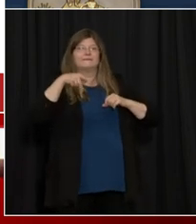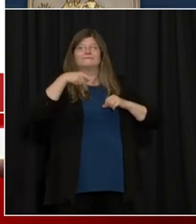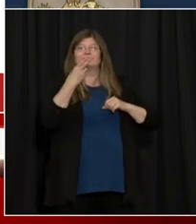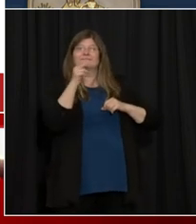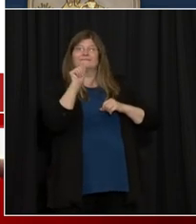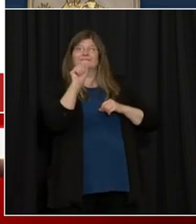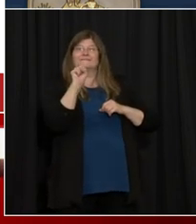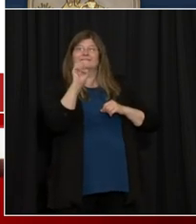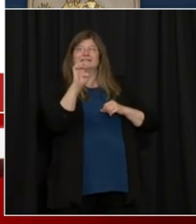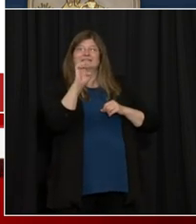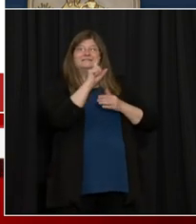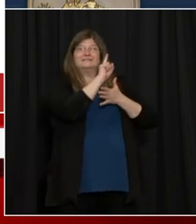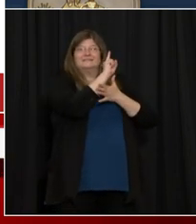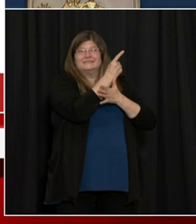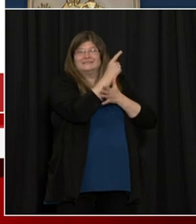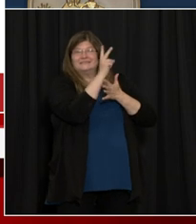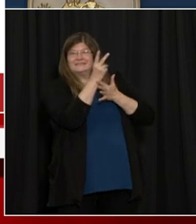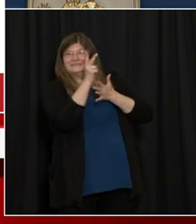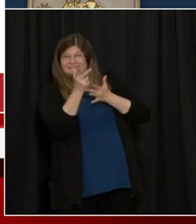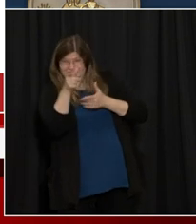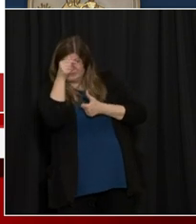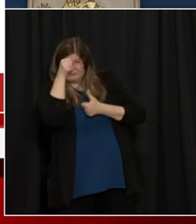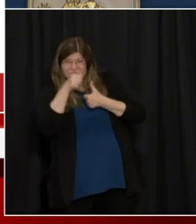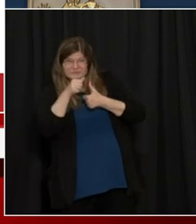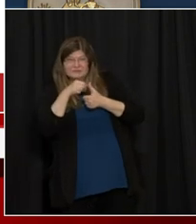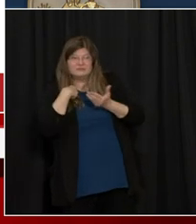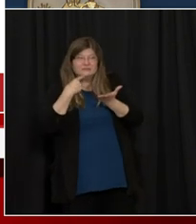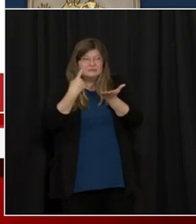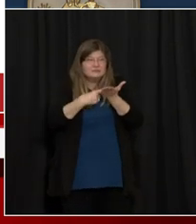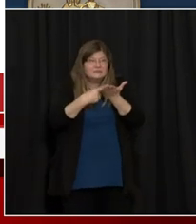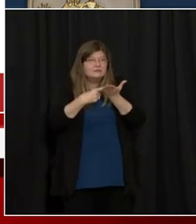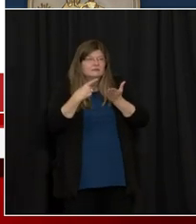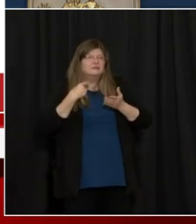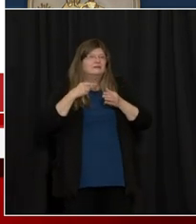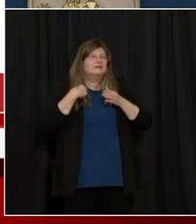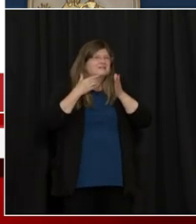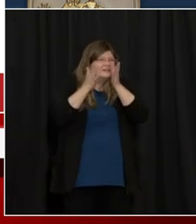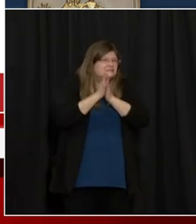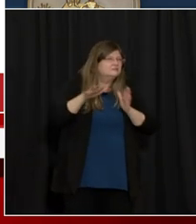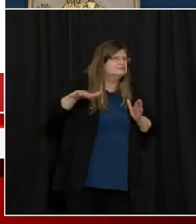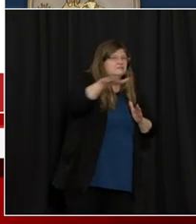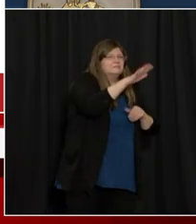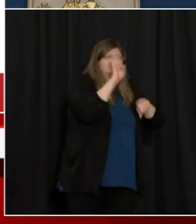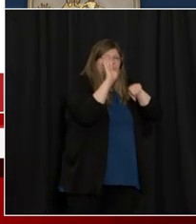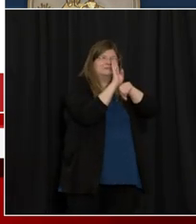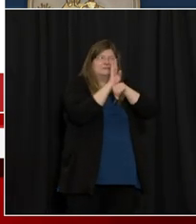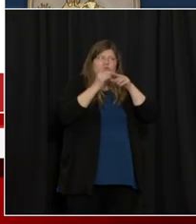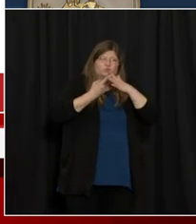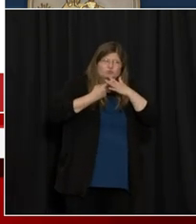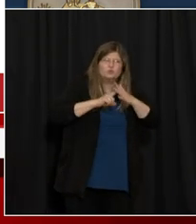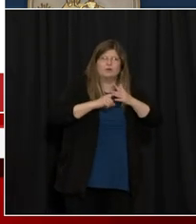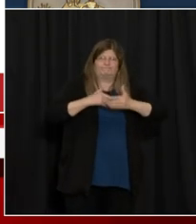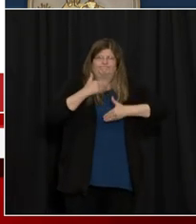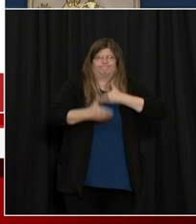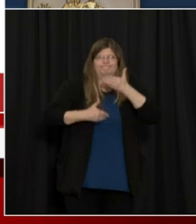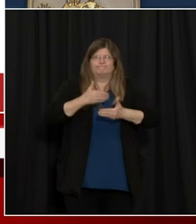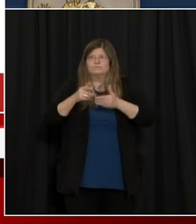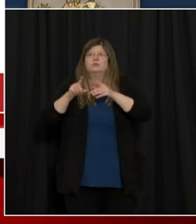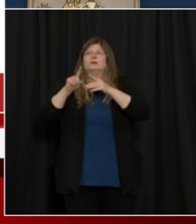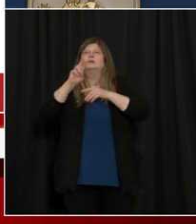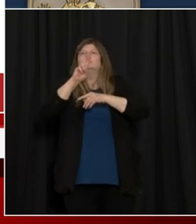week, we asked our businesses to begin to get ready for a phased reopening. Phase 1